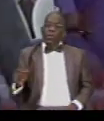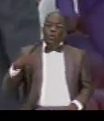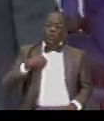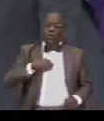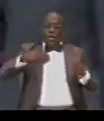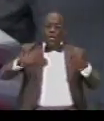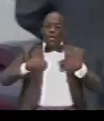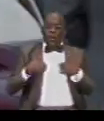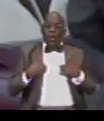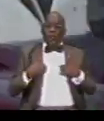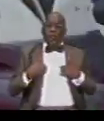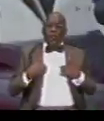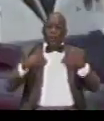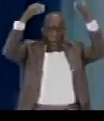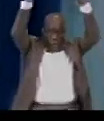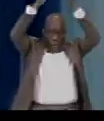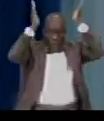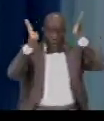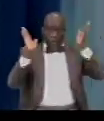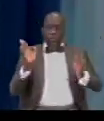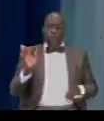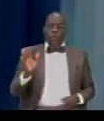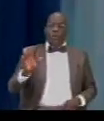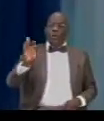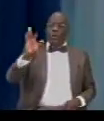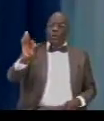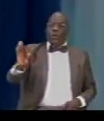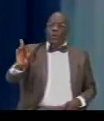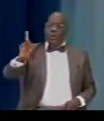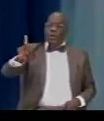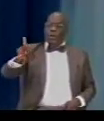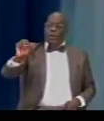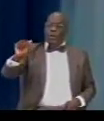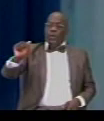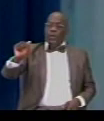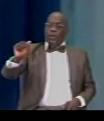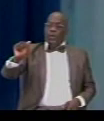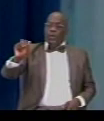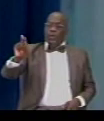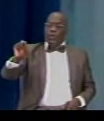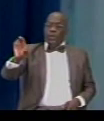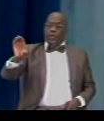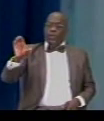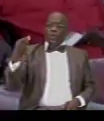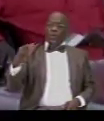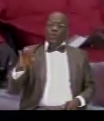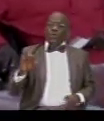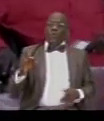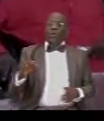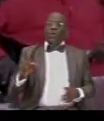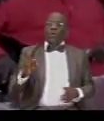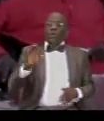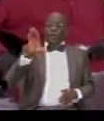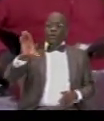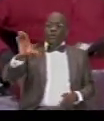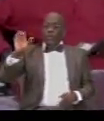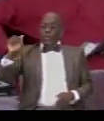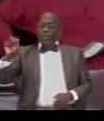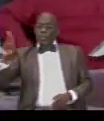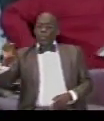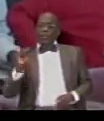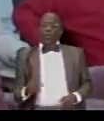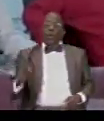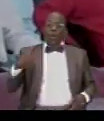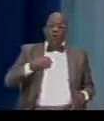Bishop Francis Okori, is Khan, also Uvie local government. You are welcome. We